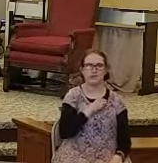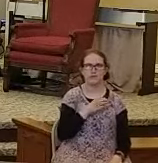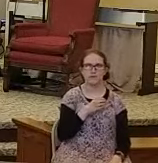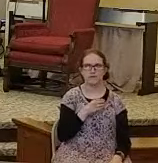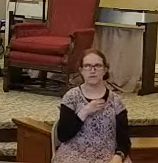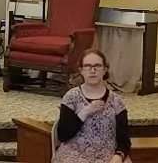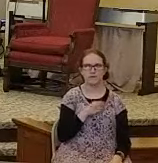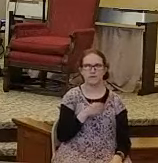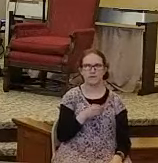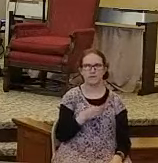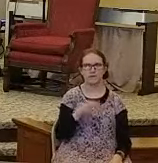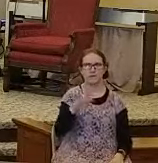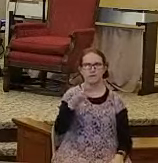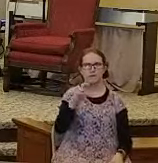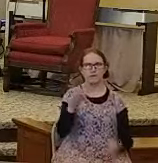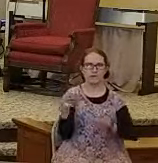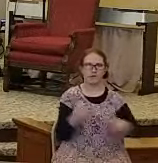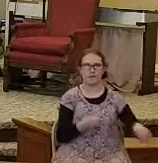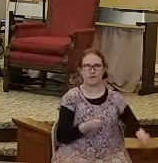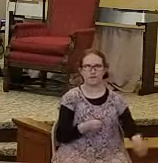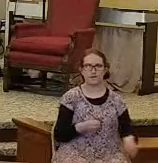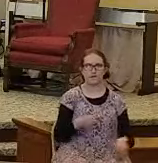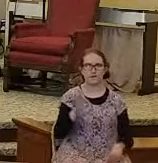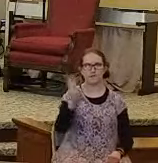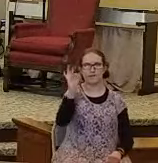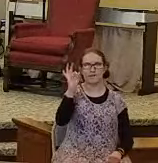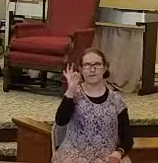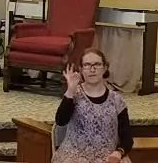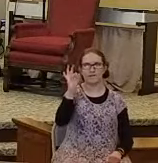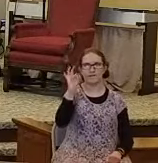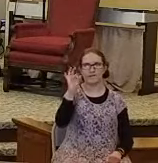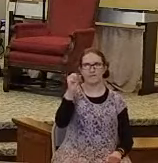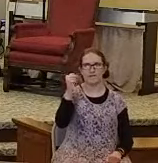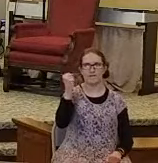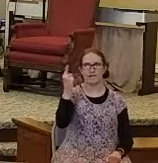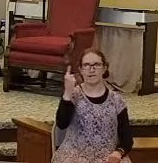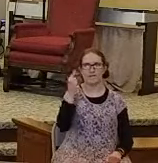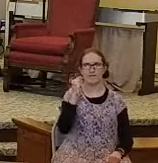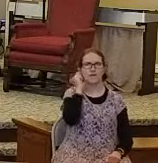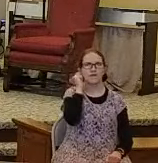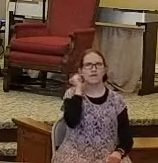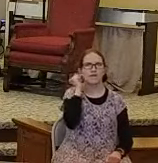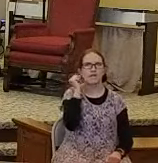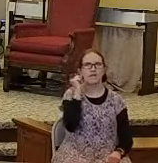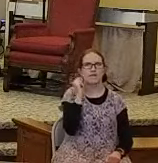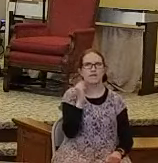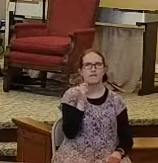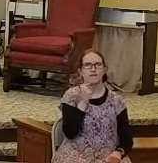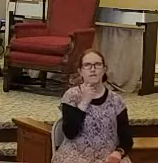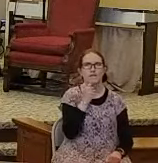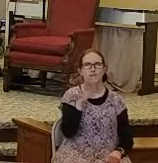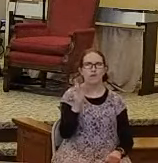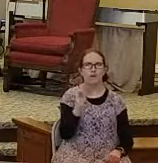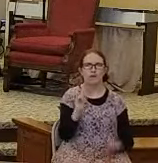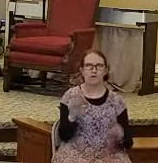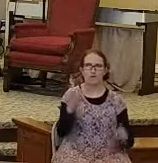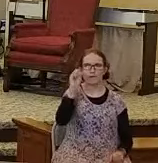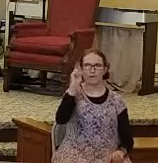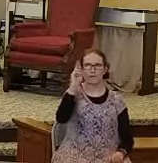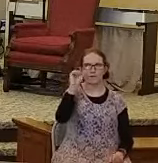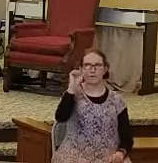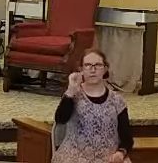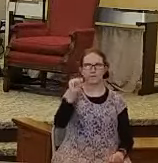then retired from the mission field in 1911. Amen. Although Louisa